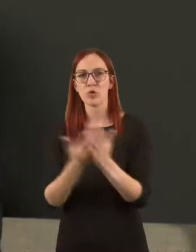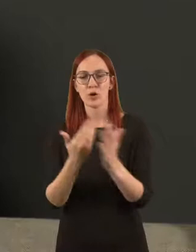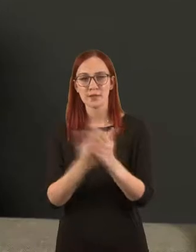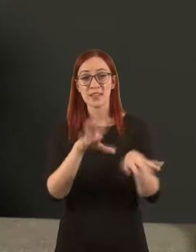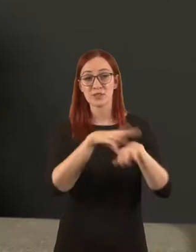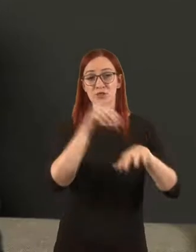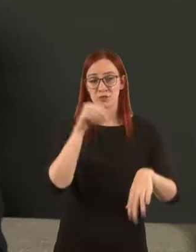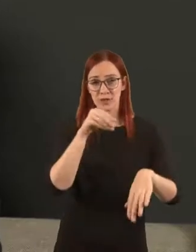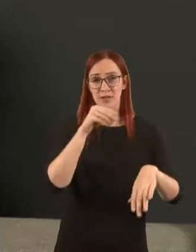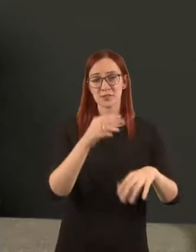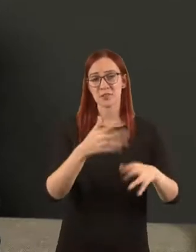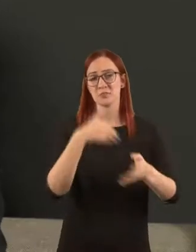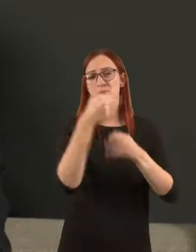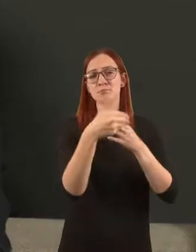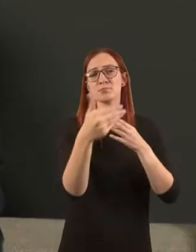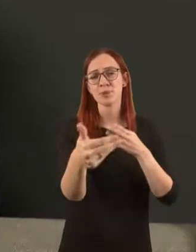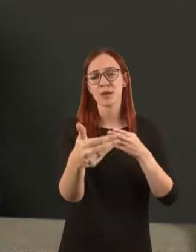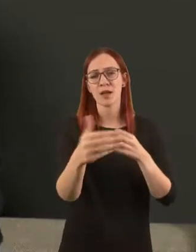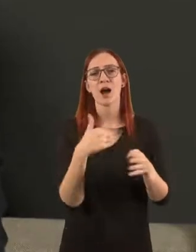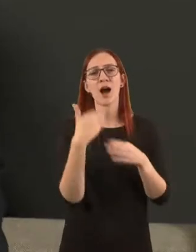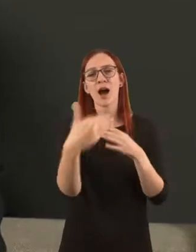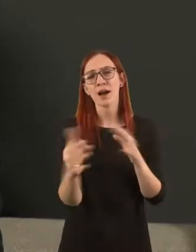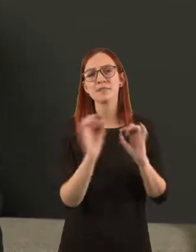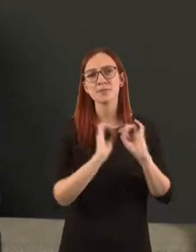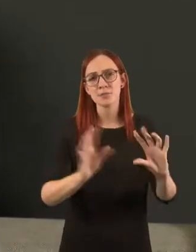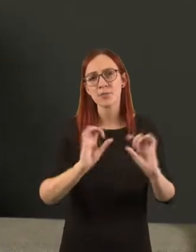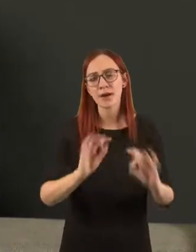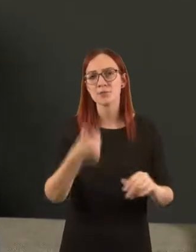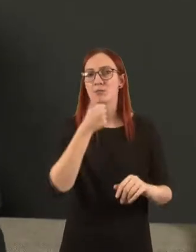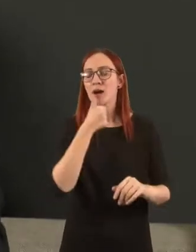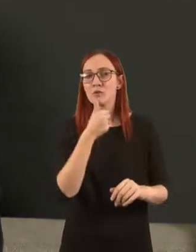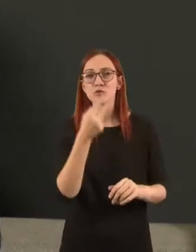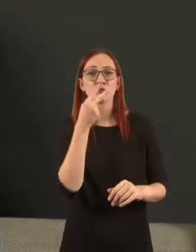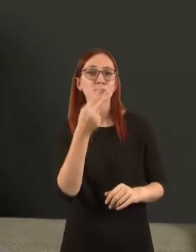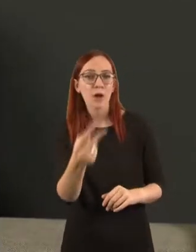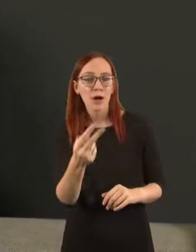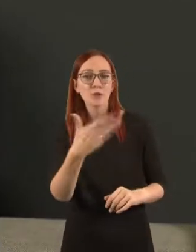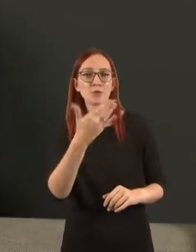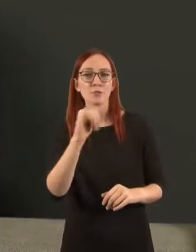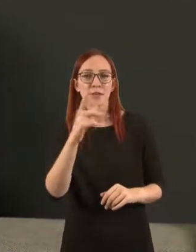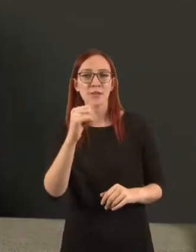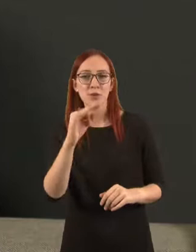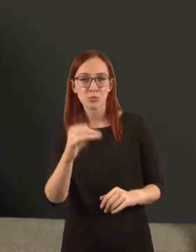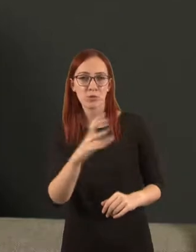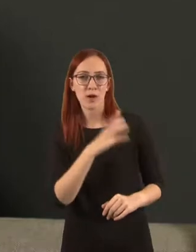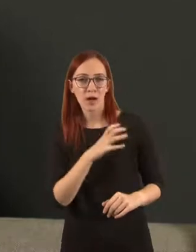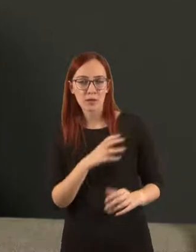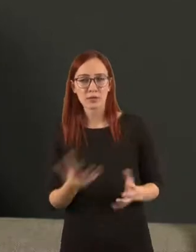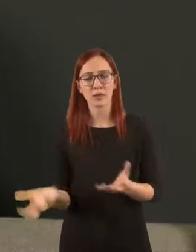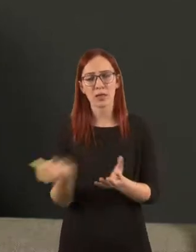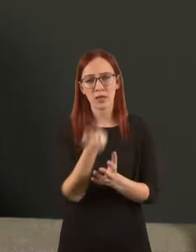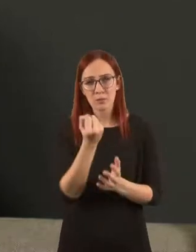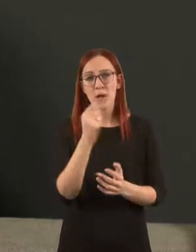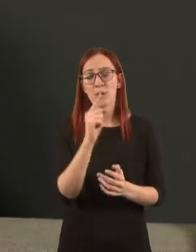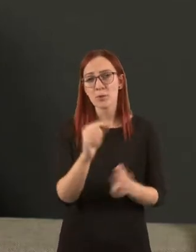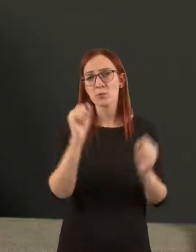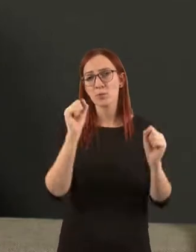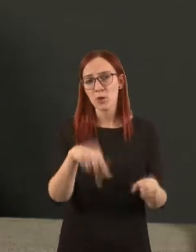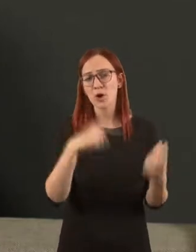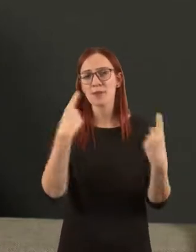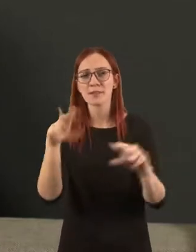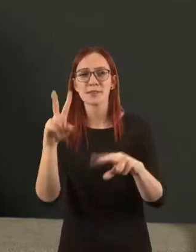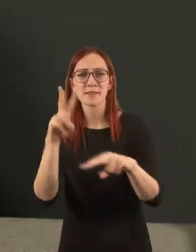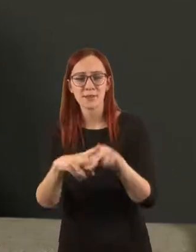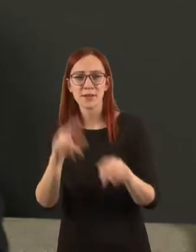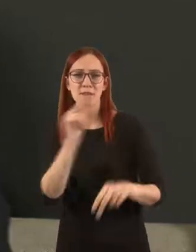protests. And Sweden, this process was very calm. Why? Because Sweden managed to show